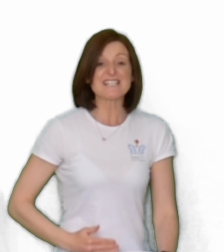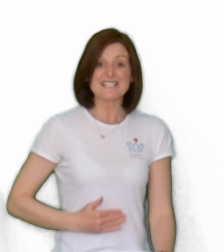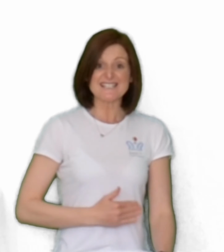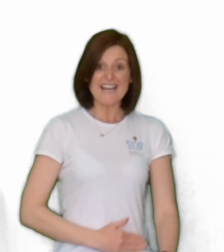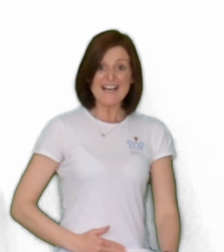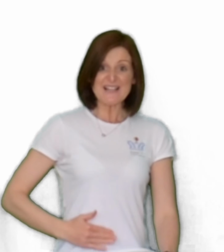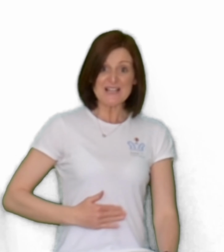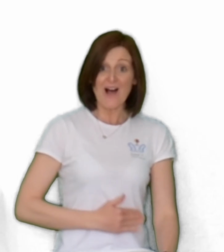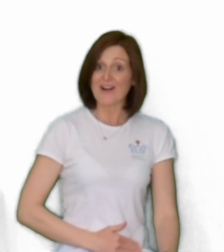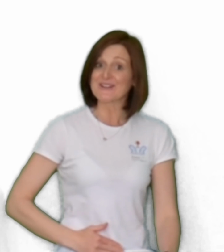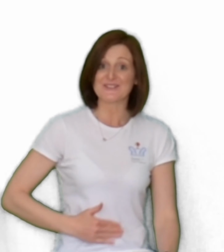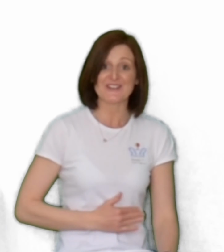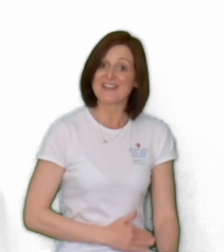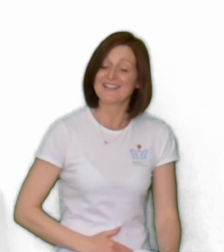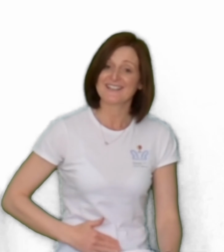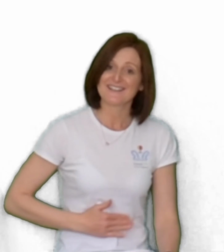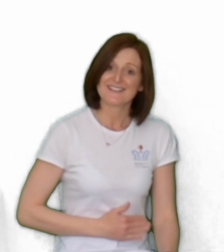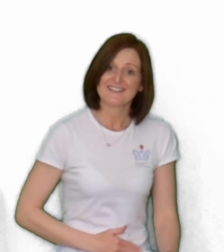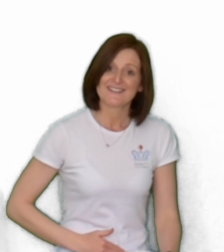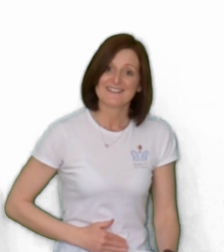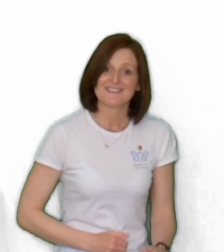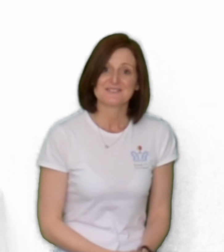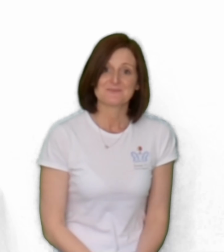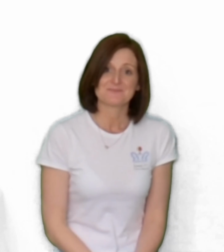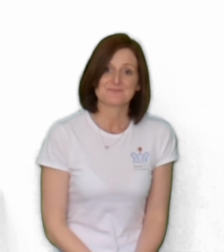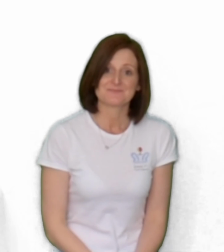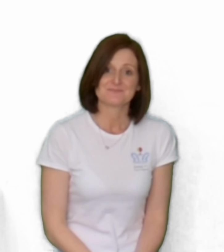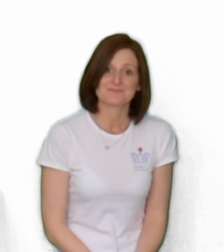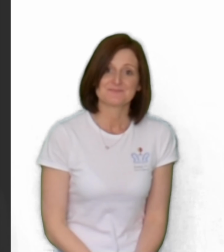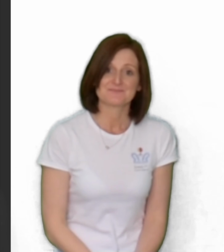was still hungry.